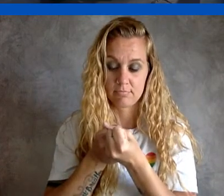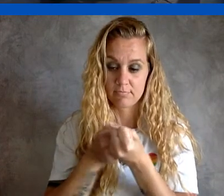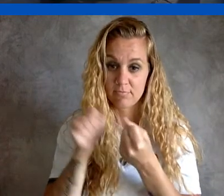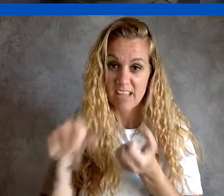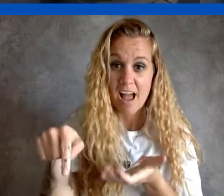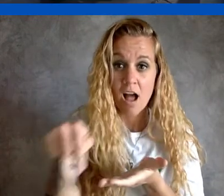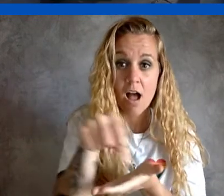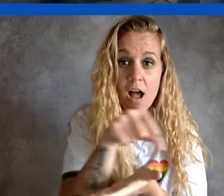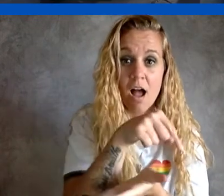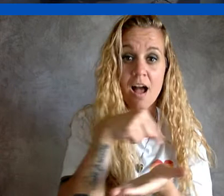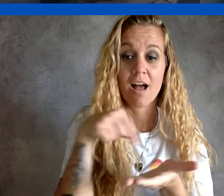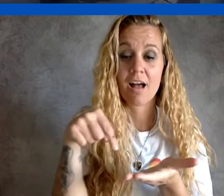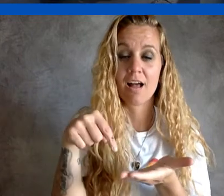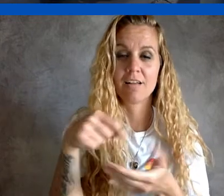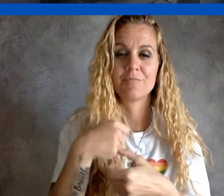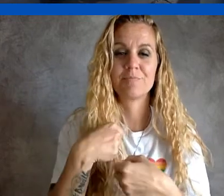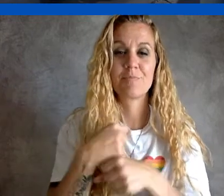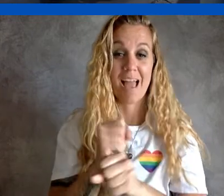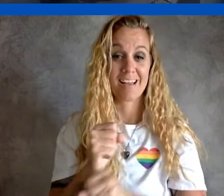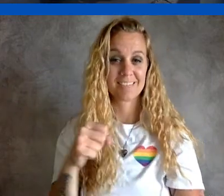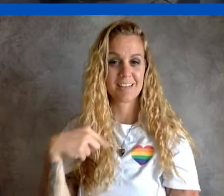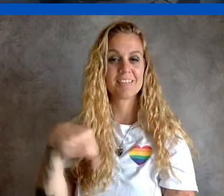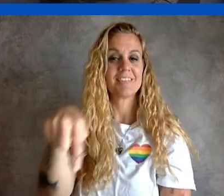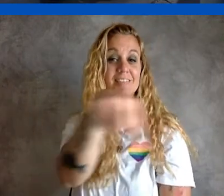world where we support